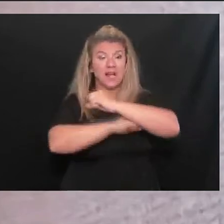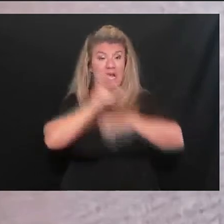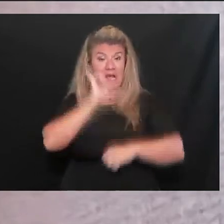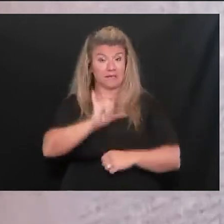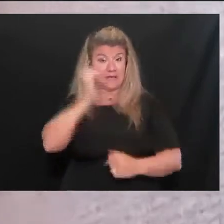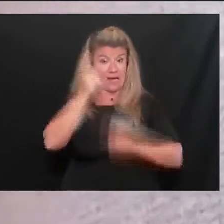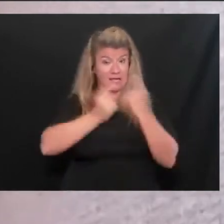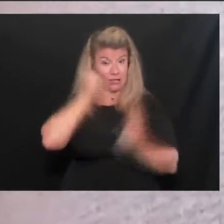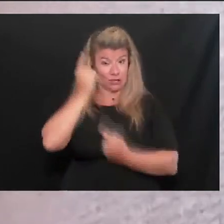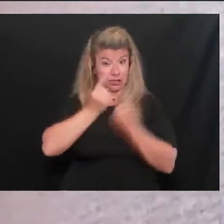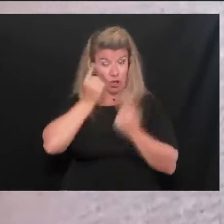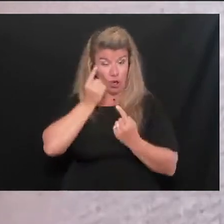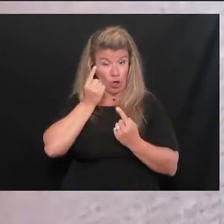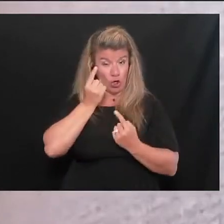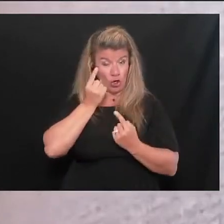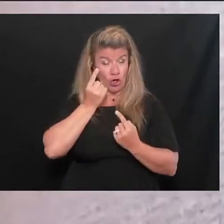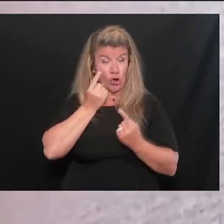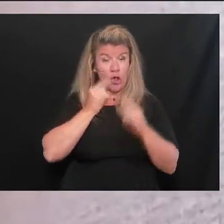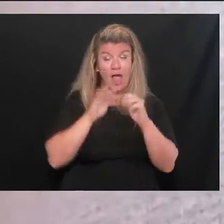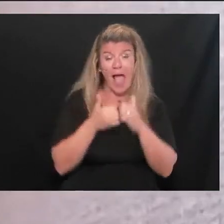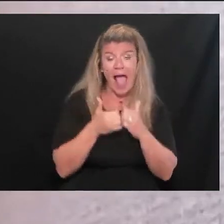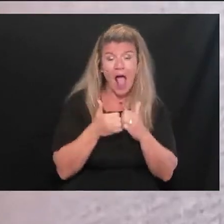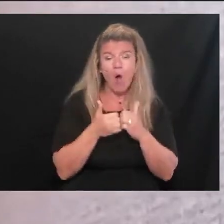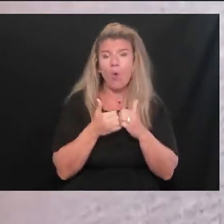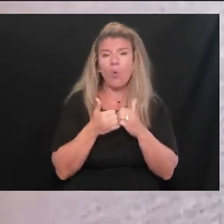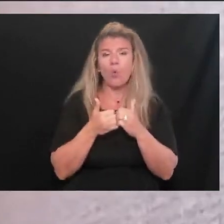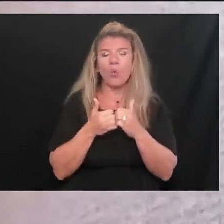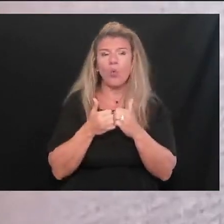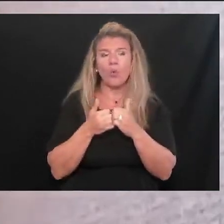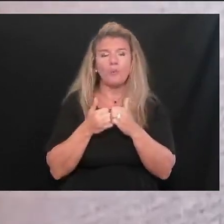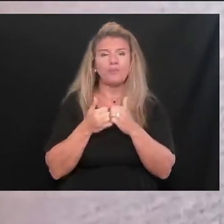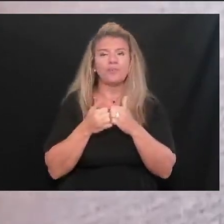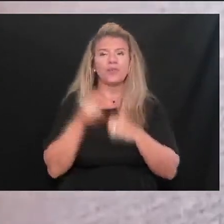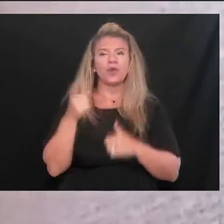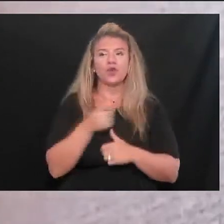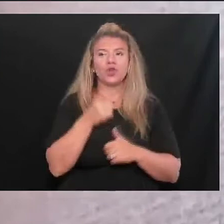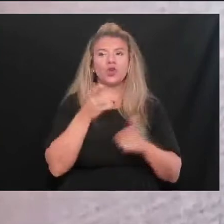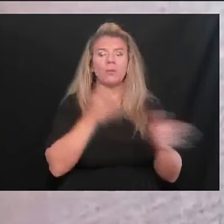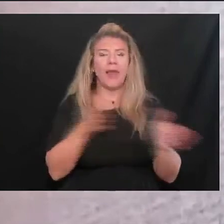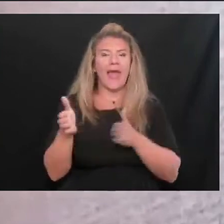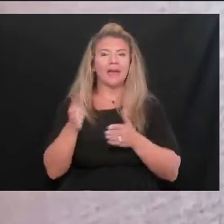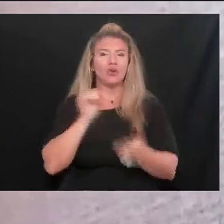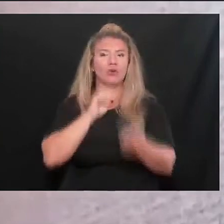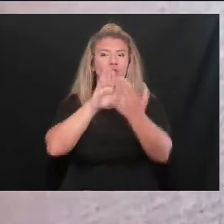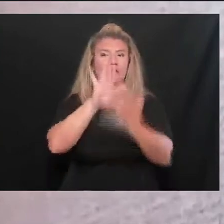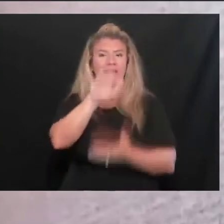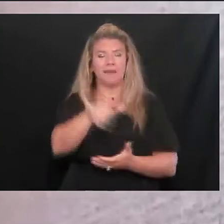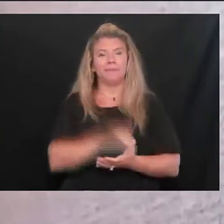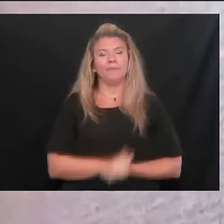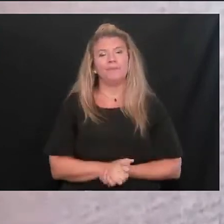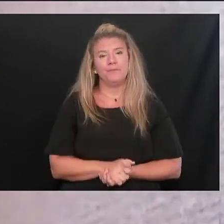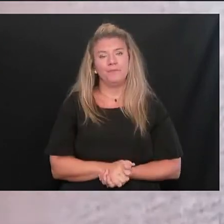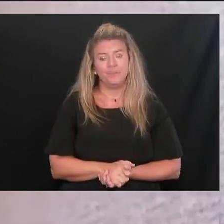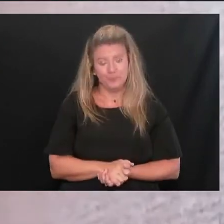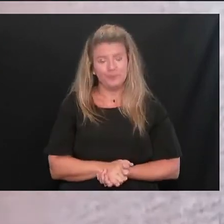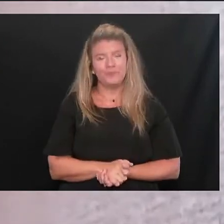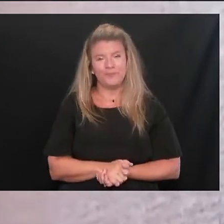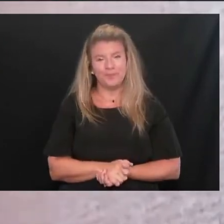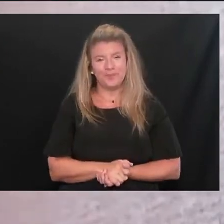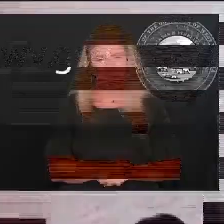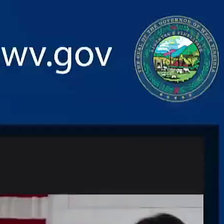concern for you, and how do you plan to address it? Thank you.